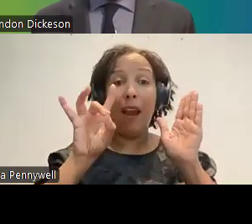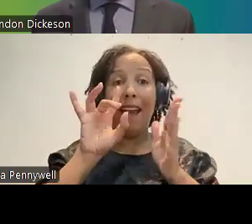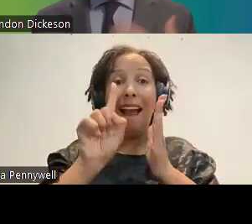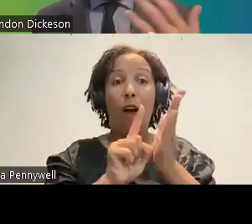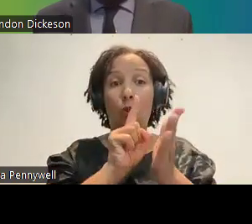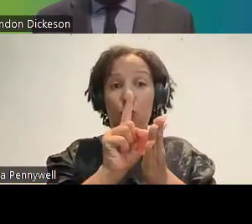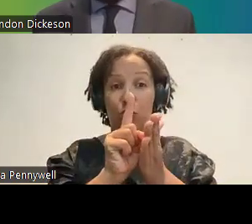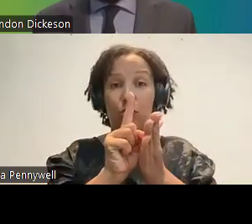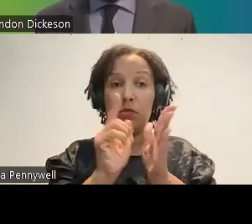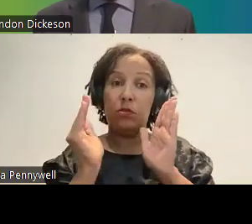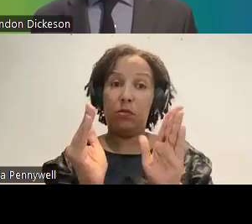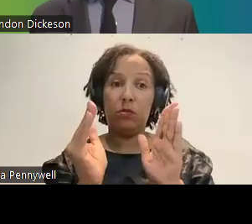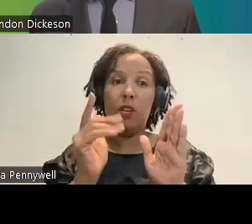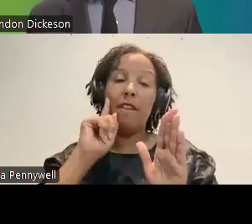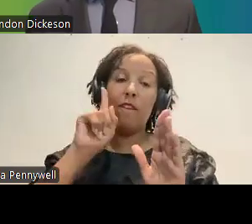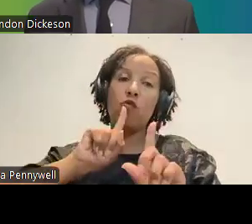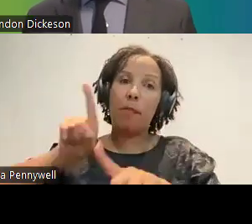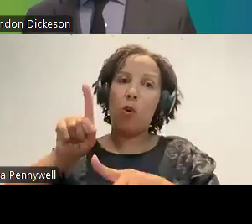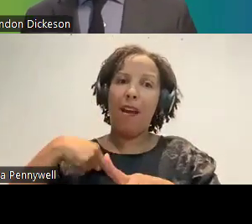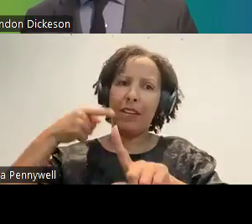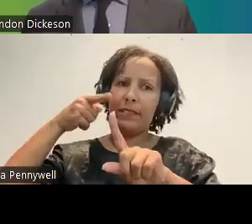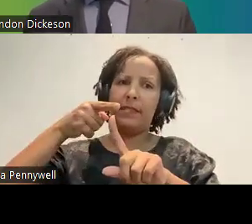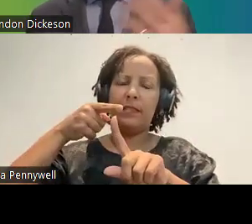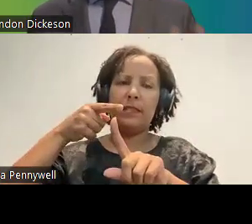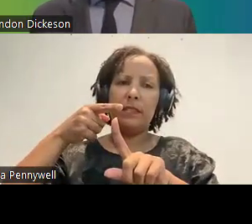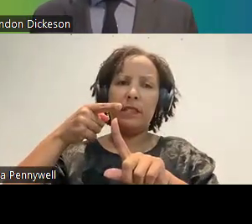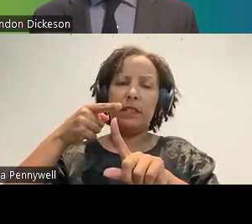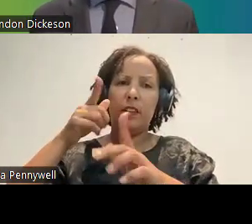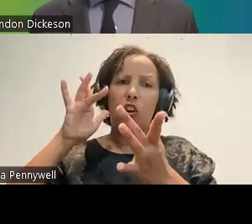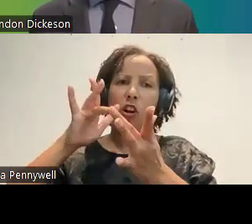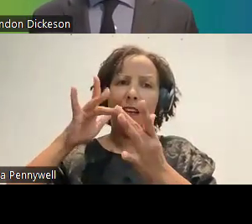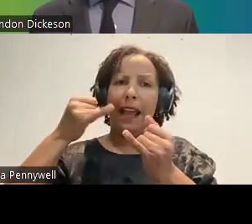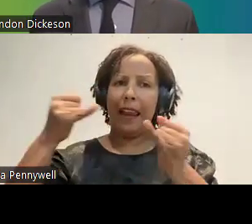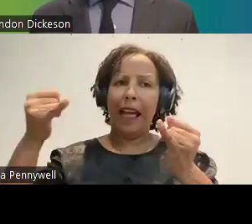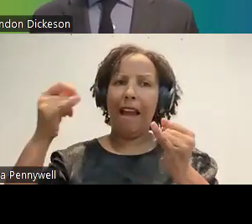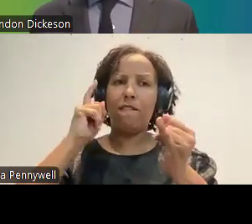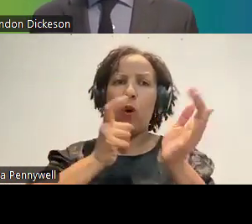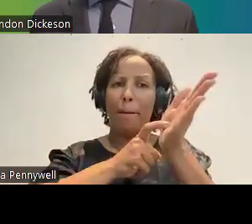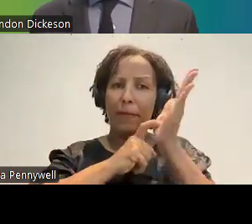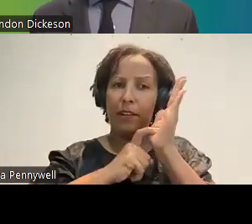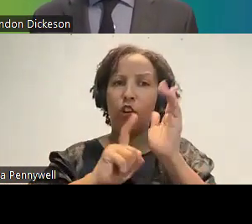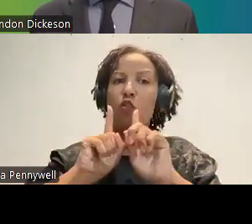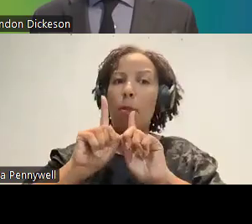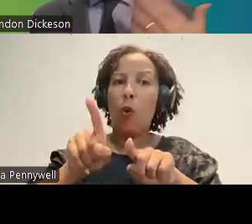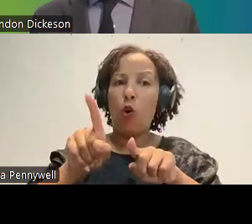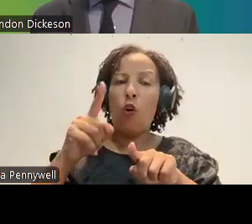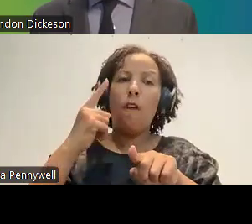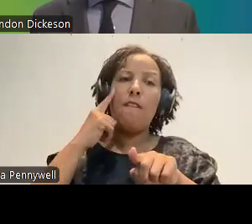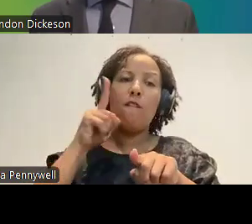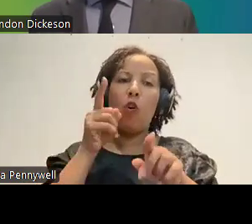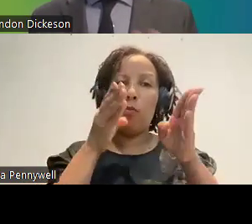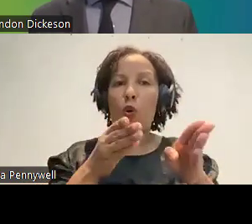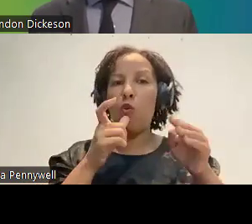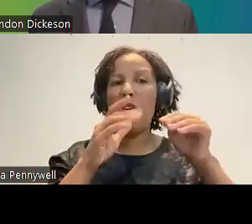call. I'm sure y'all have a very similar process for mandated reporting for those who are a minor,